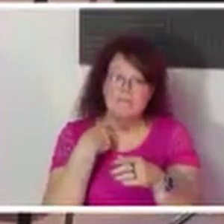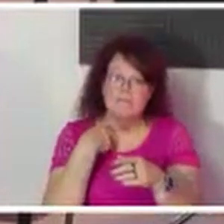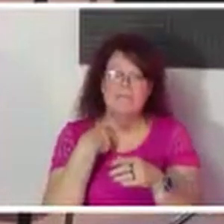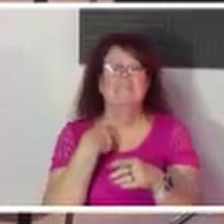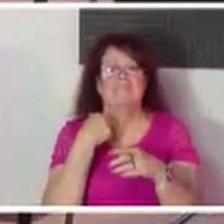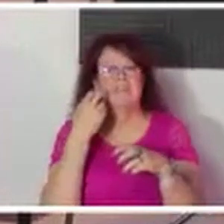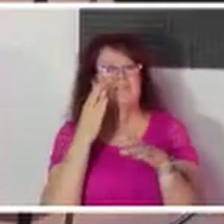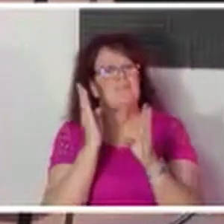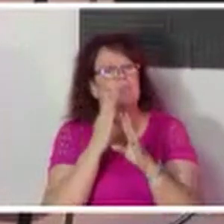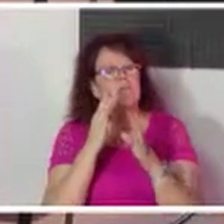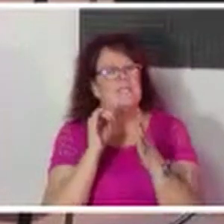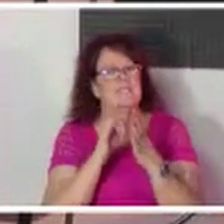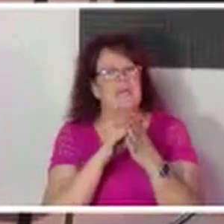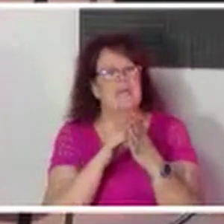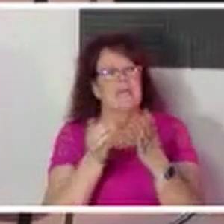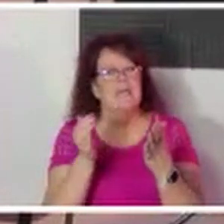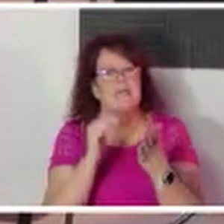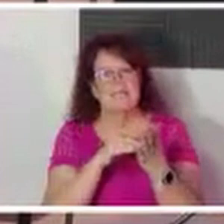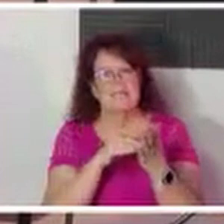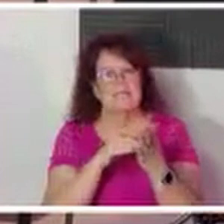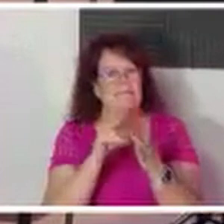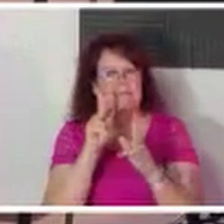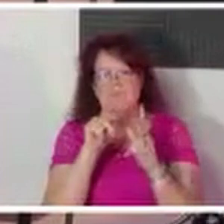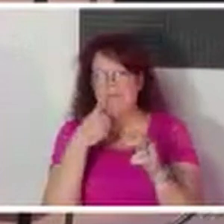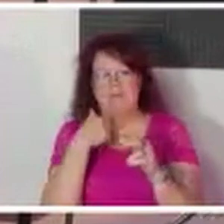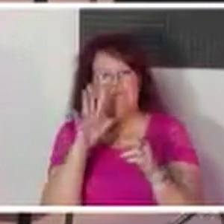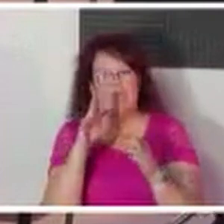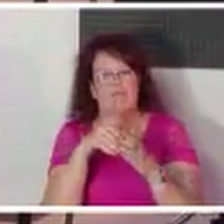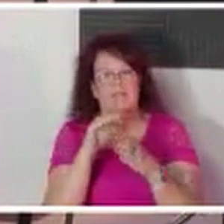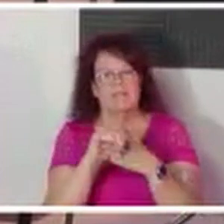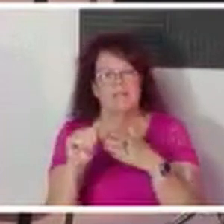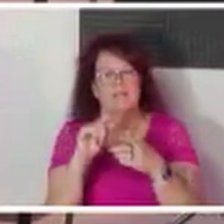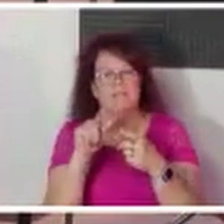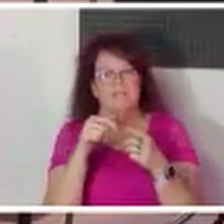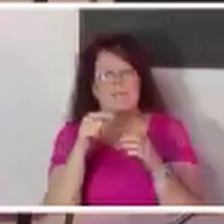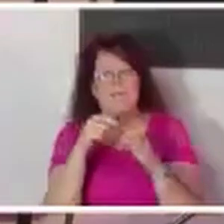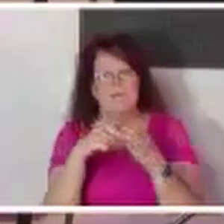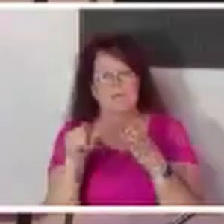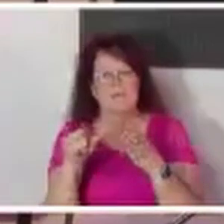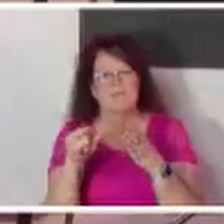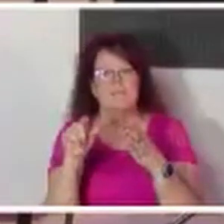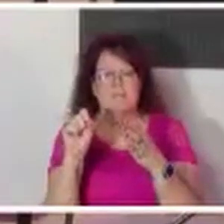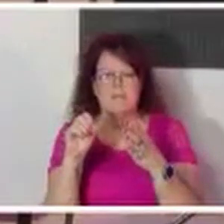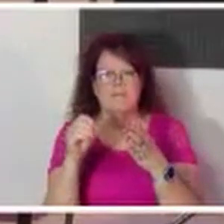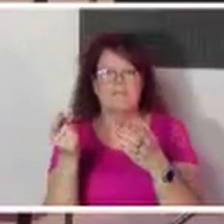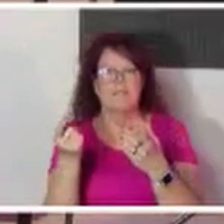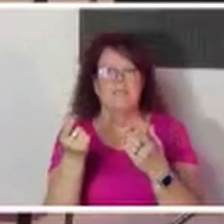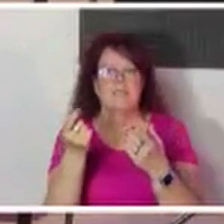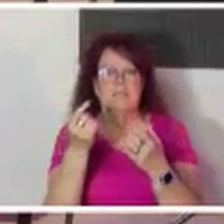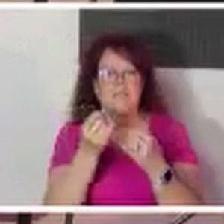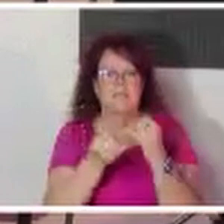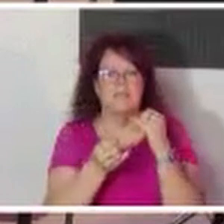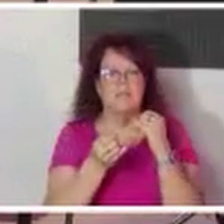The trouble is that, again, individuals don't necessarily have that $5,000, or they would have posted it themselves. So they end up taking